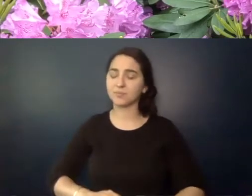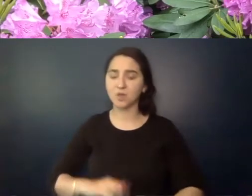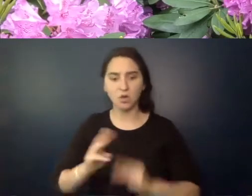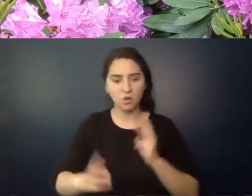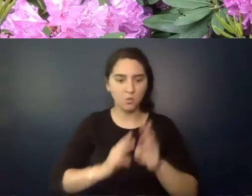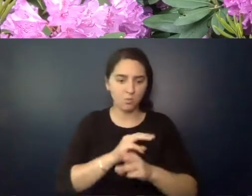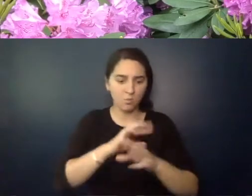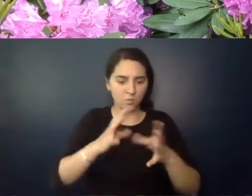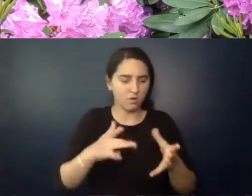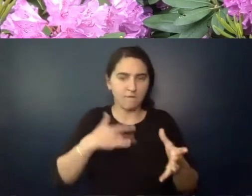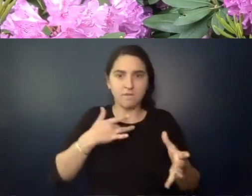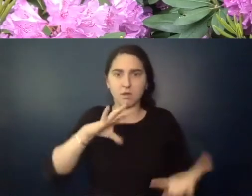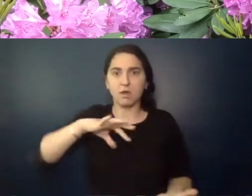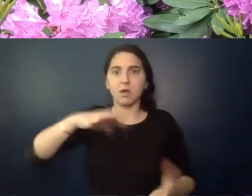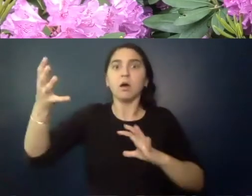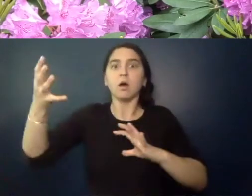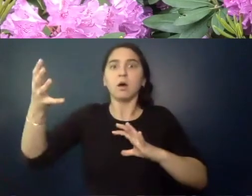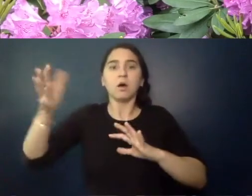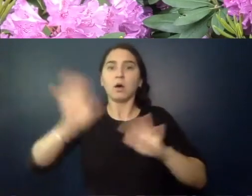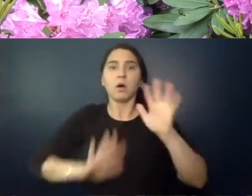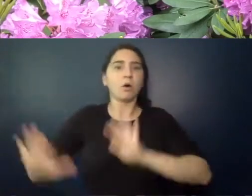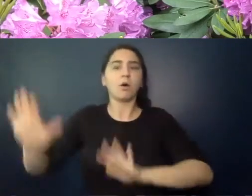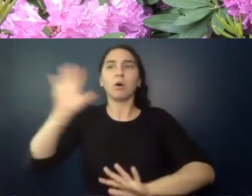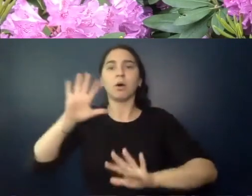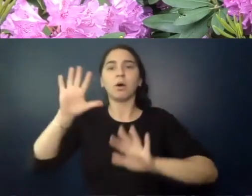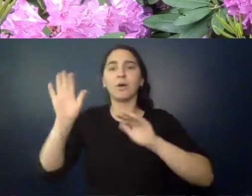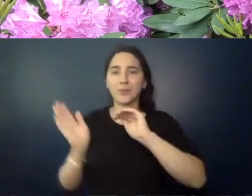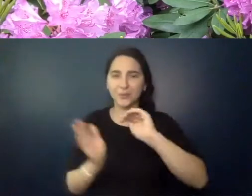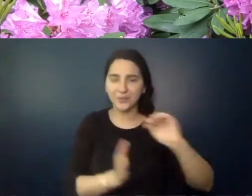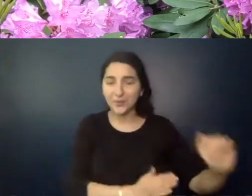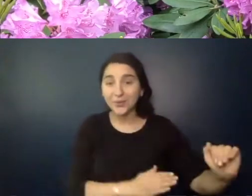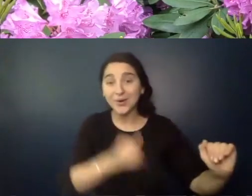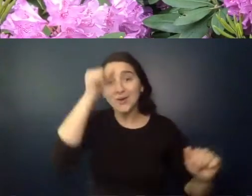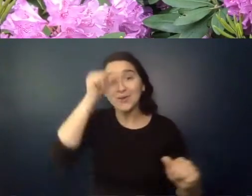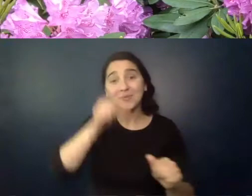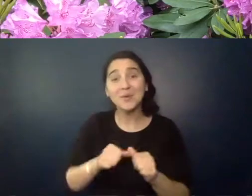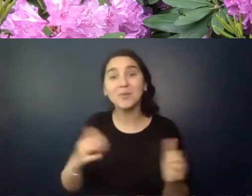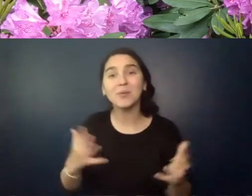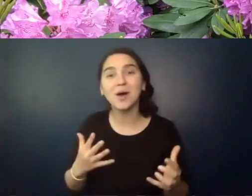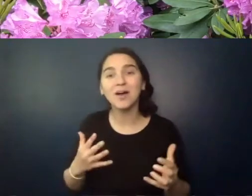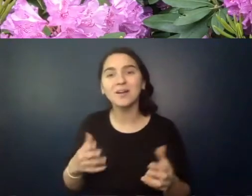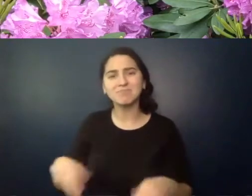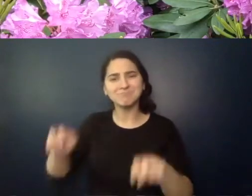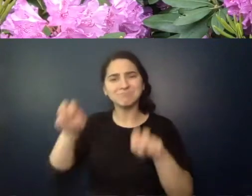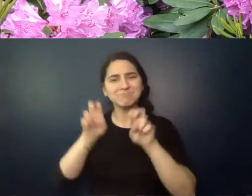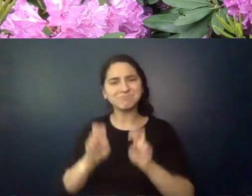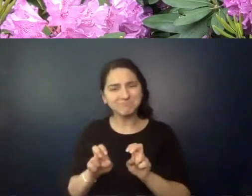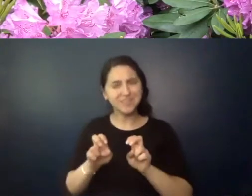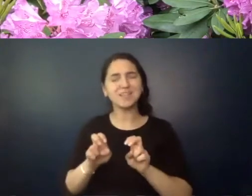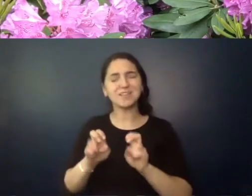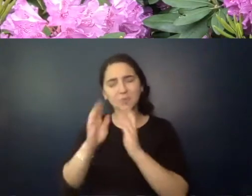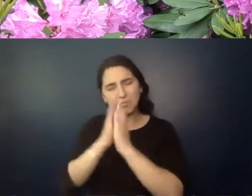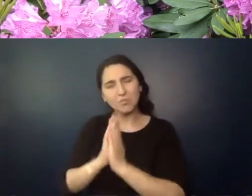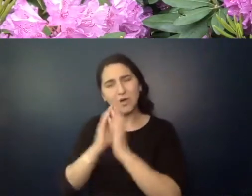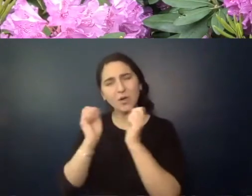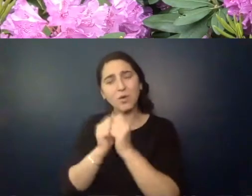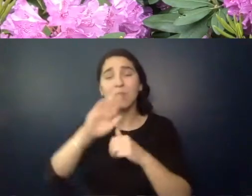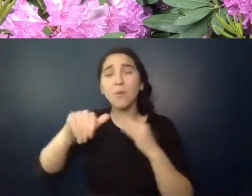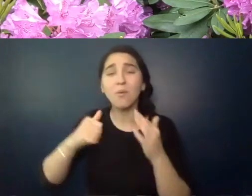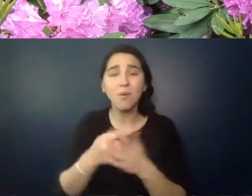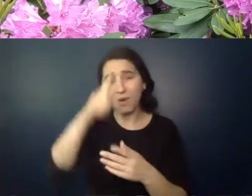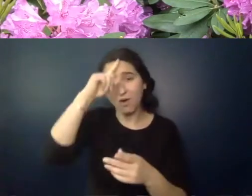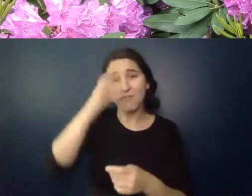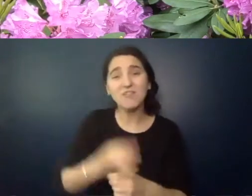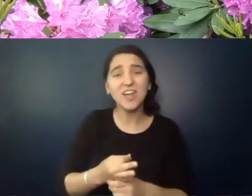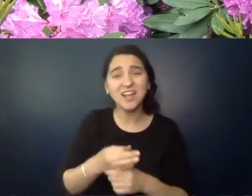When the world feels so upside down, we remember that we can sit with and pray with and for people of all